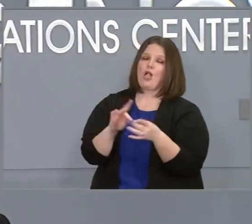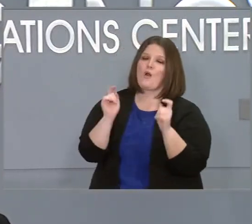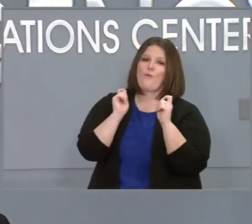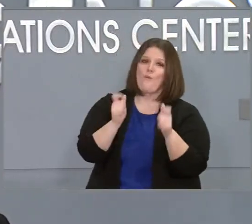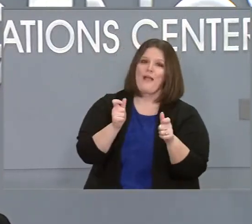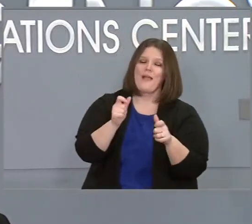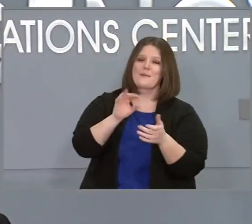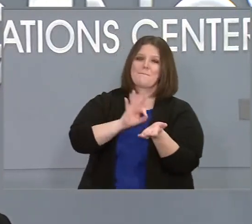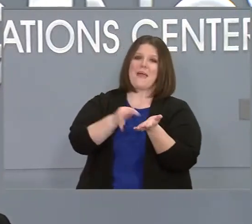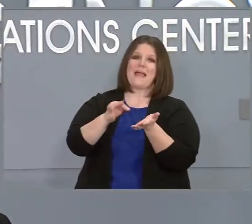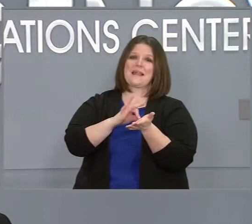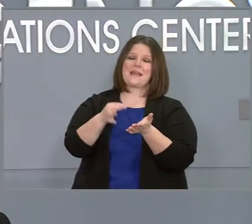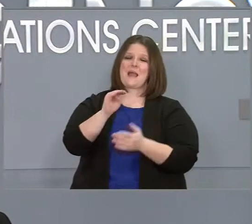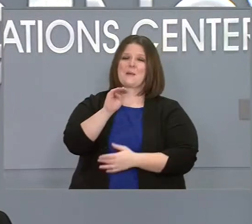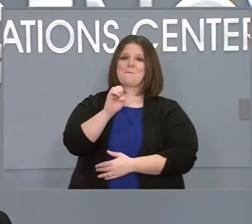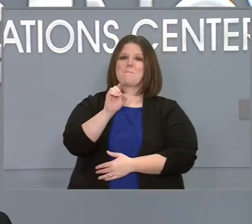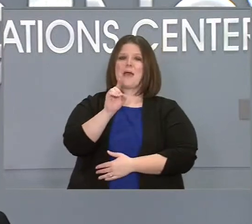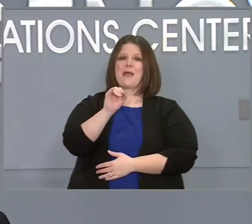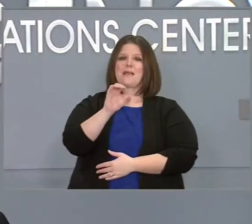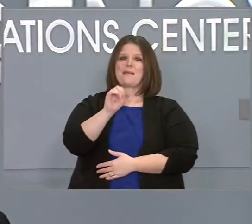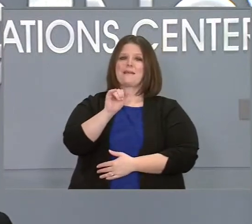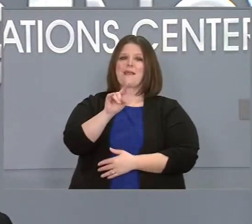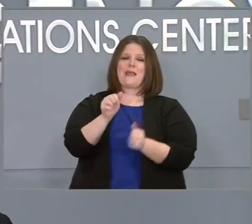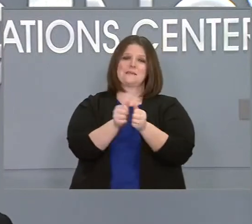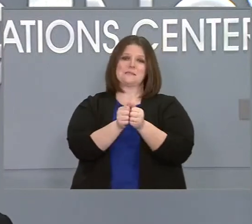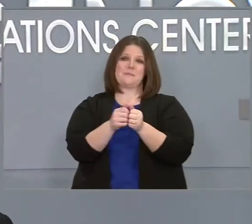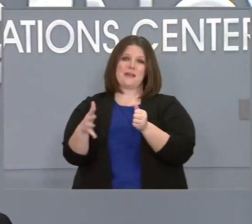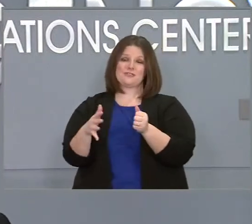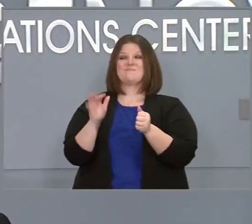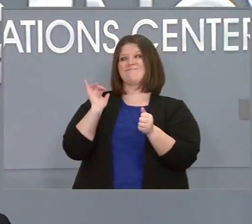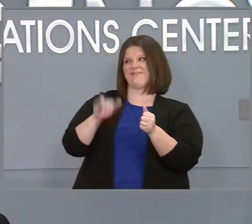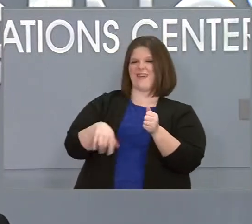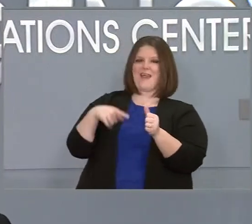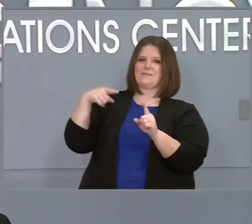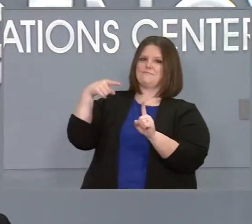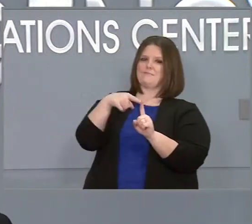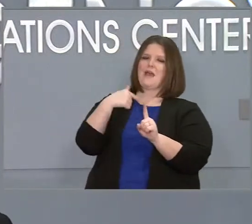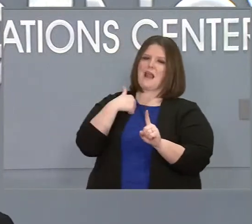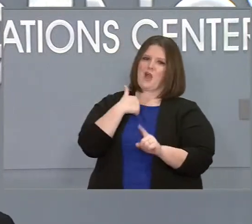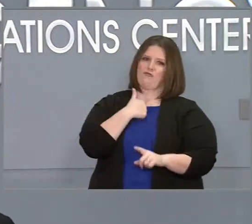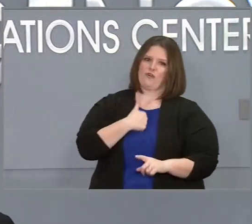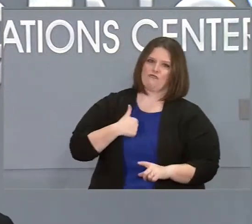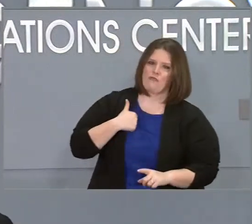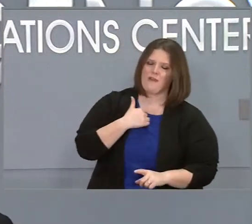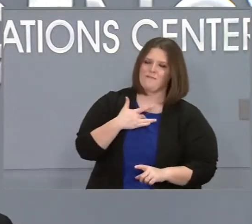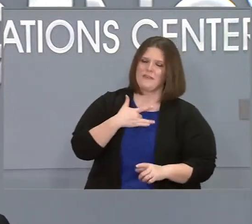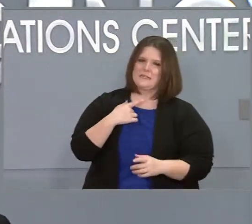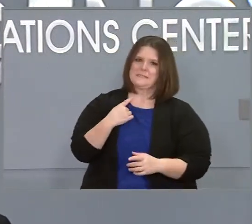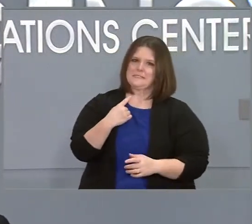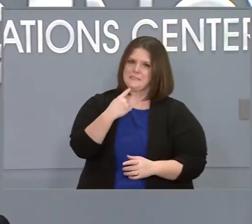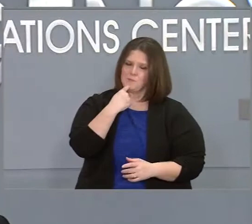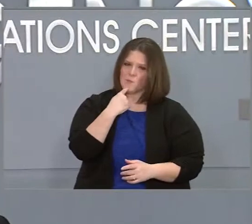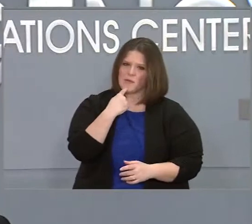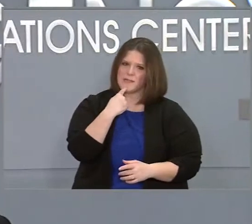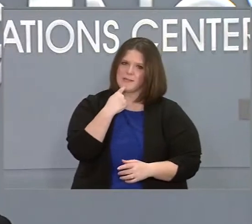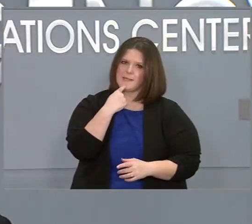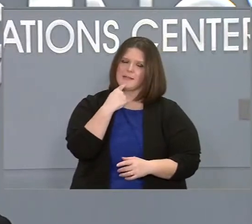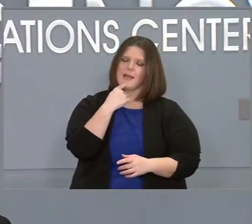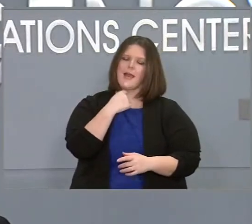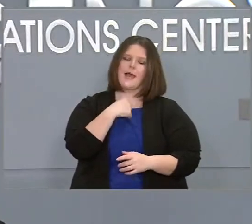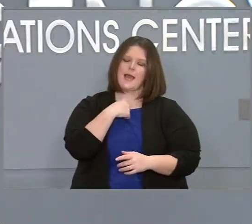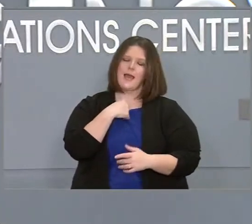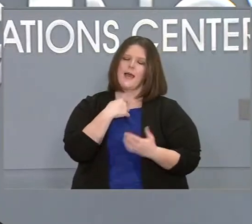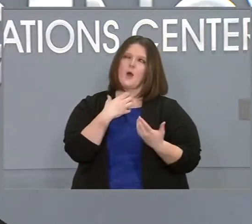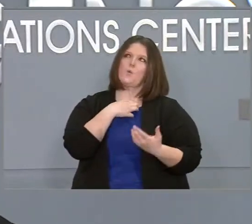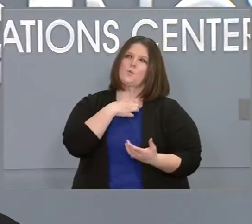think that is if there was one thing that I regret about this time here in North Carolina, is that I wasn't